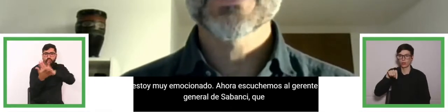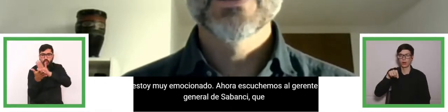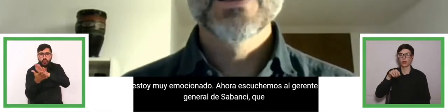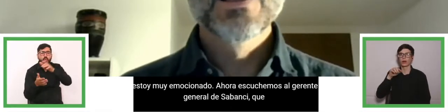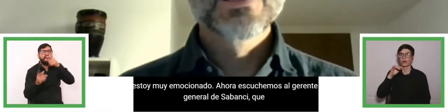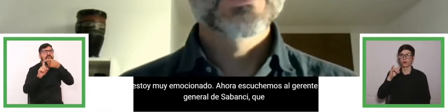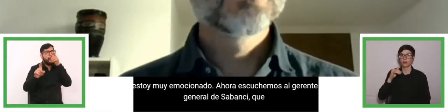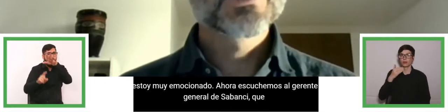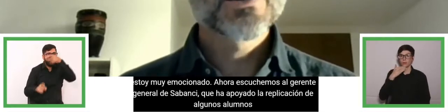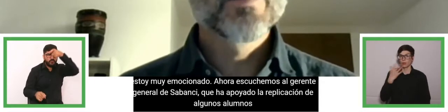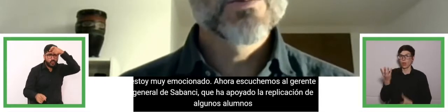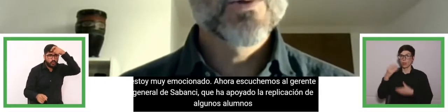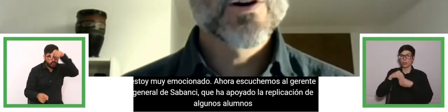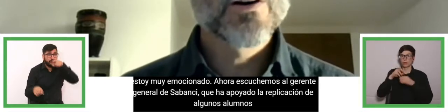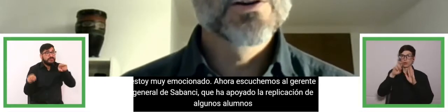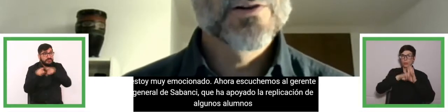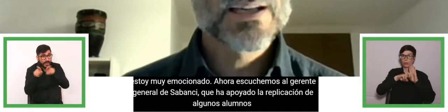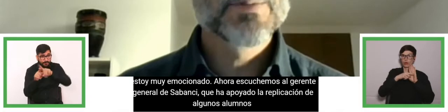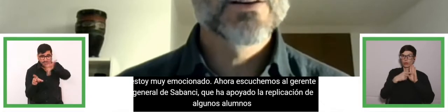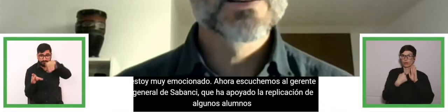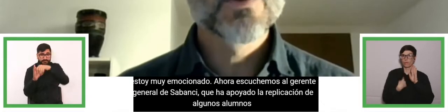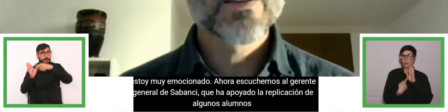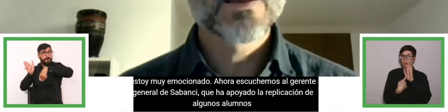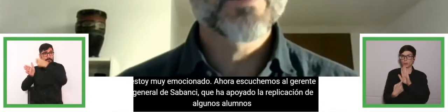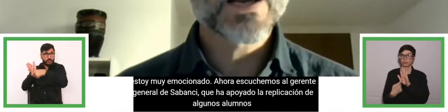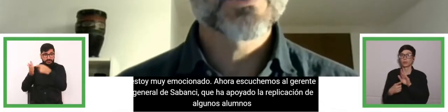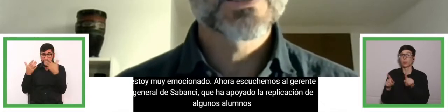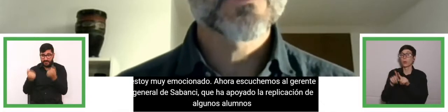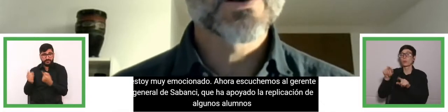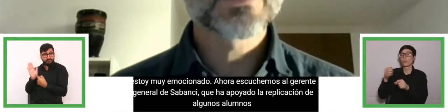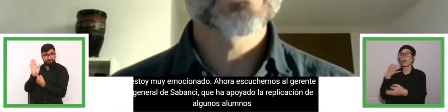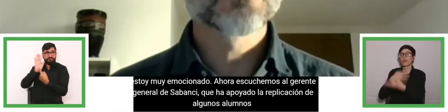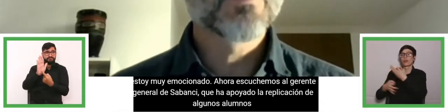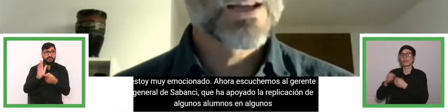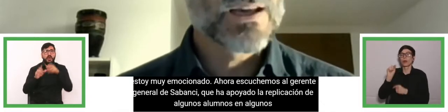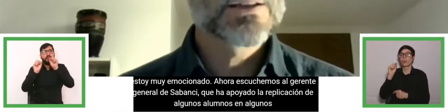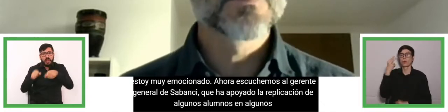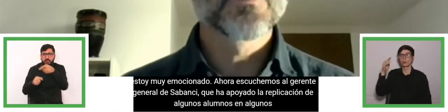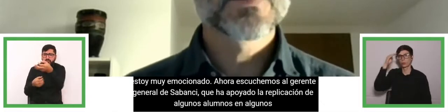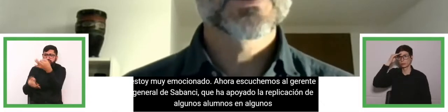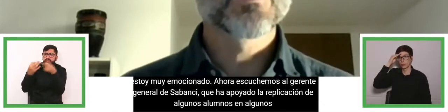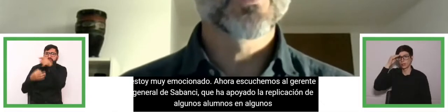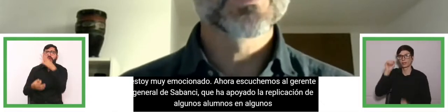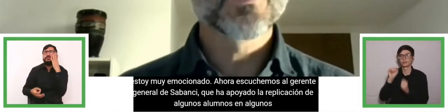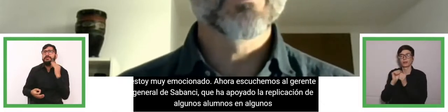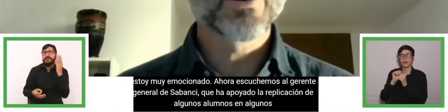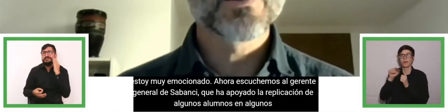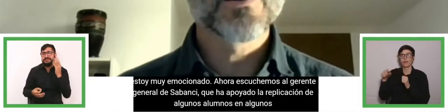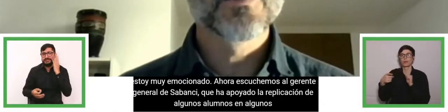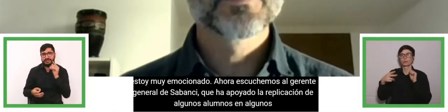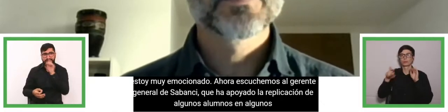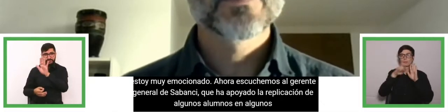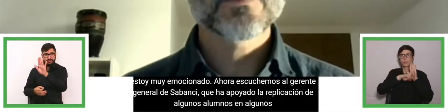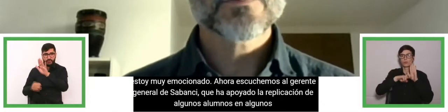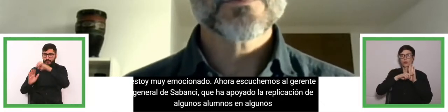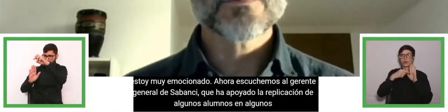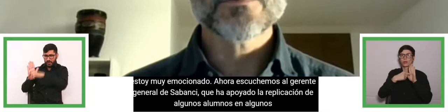couple minutes. Can you share a bit more on your experience with impact transfer as a replication supporter and